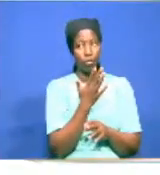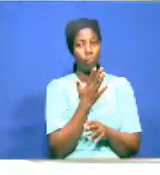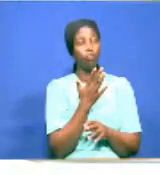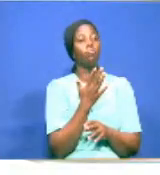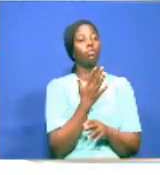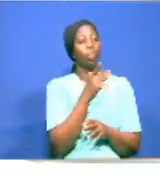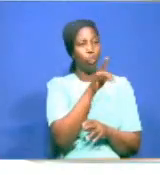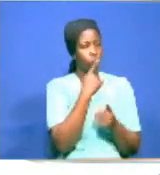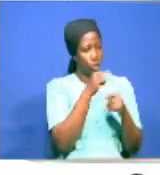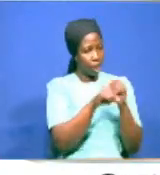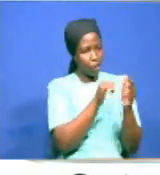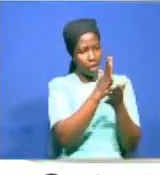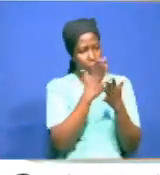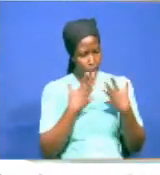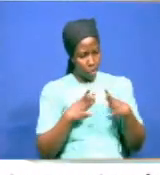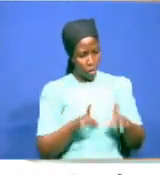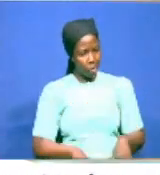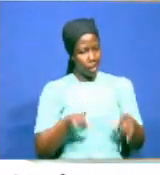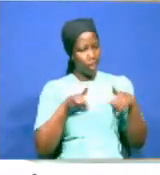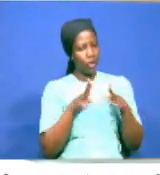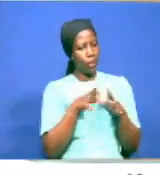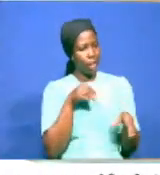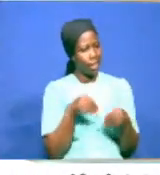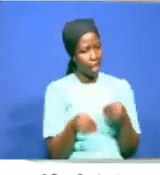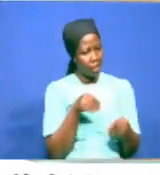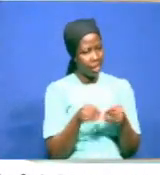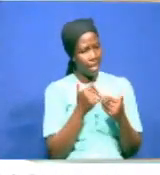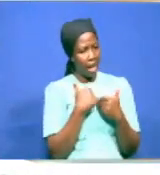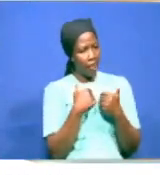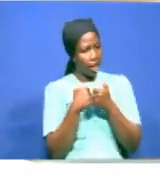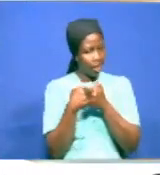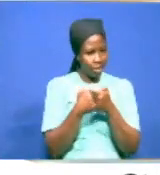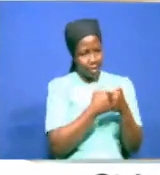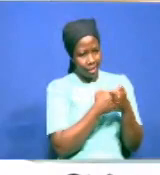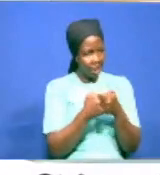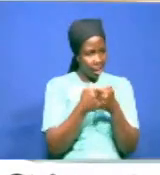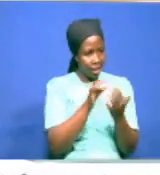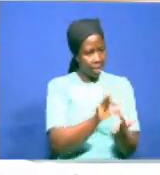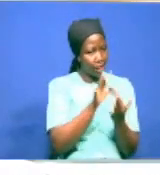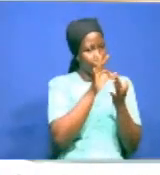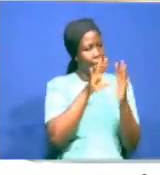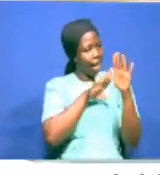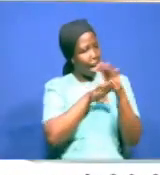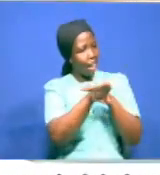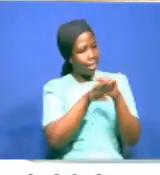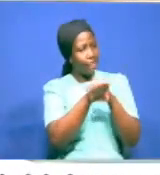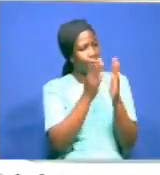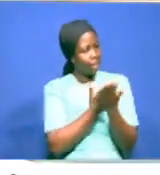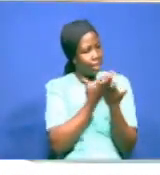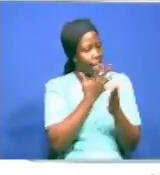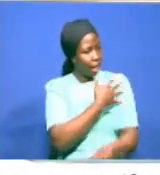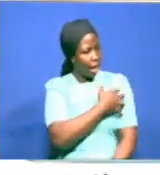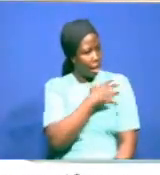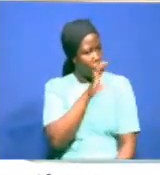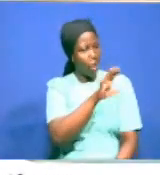you talked about some of the people living with disabilities have a challenge, and especially accessing any empowerment